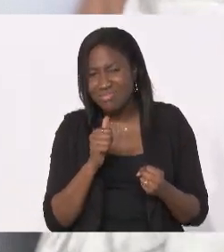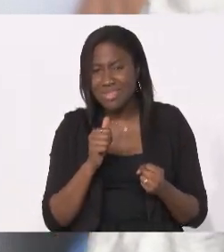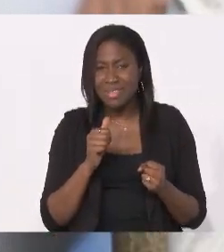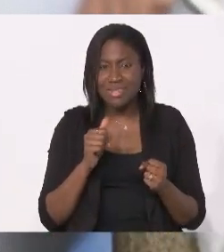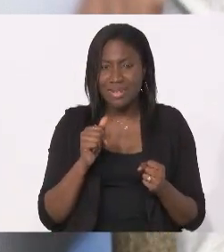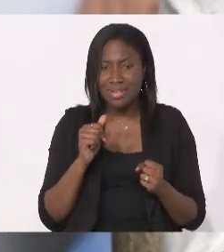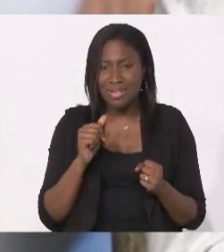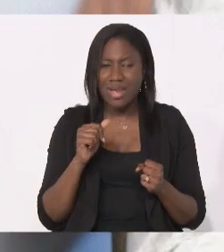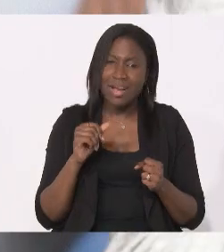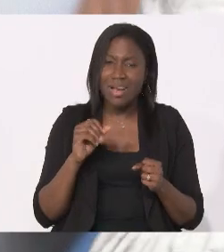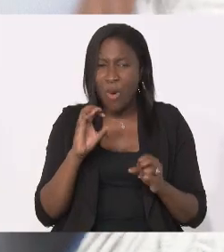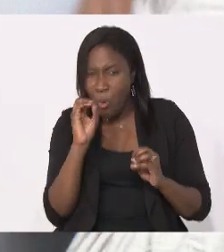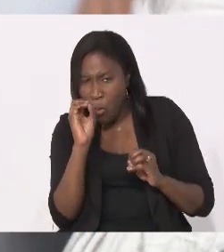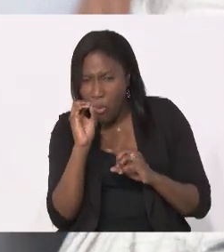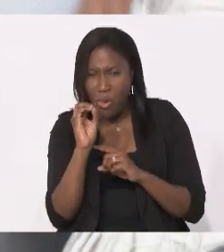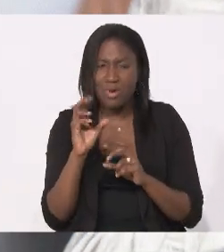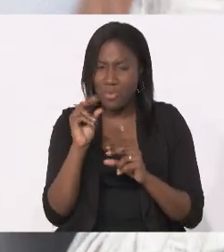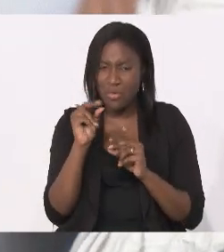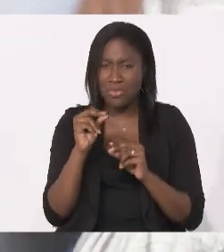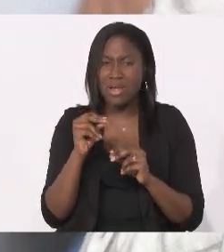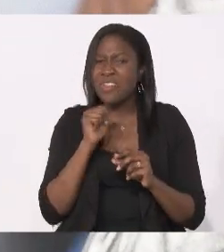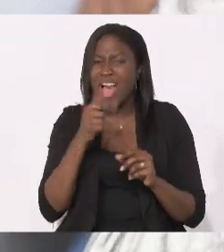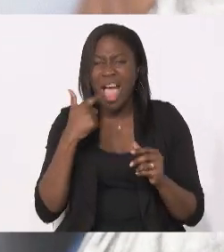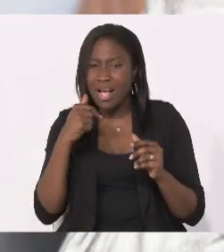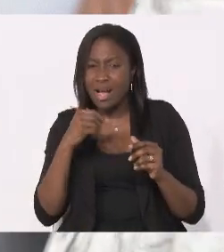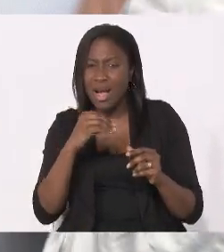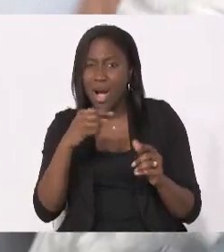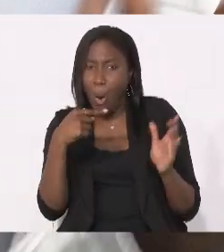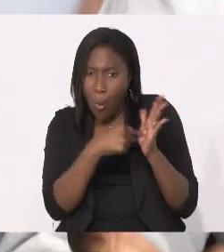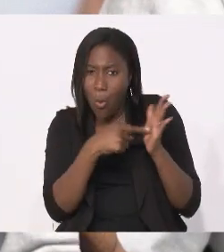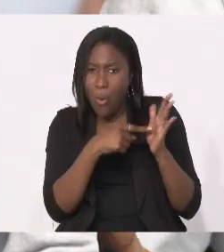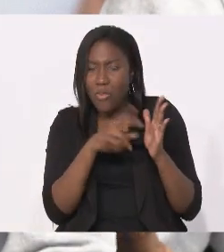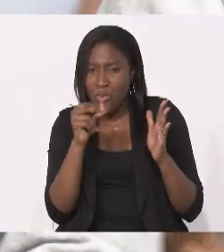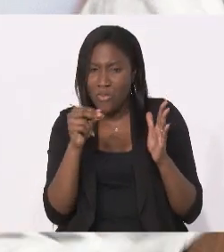to let it out. I can't keep it in, right? You see where we are now?